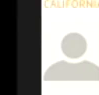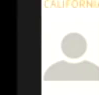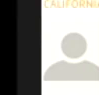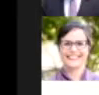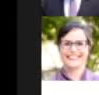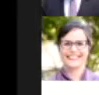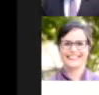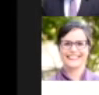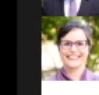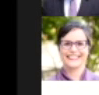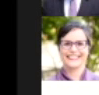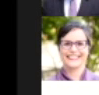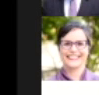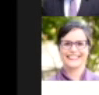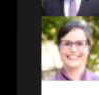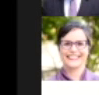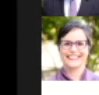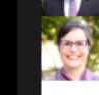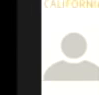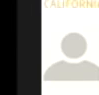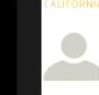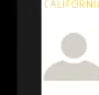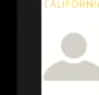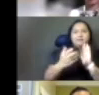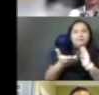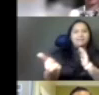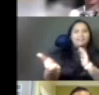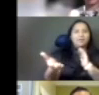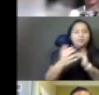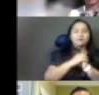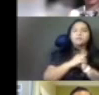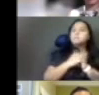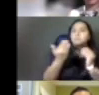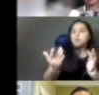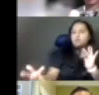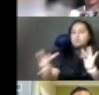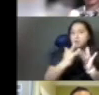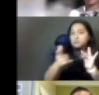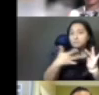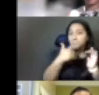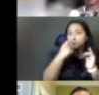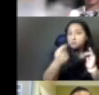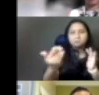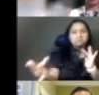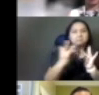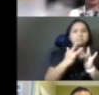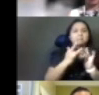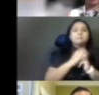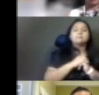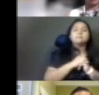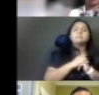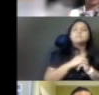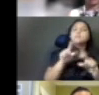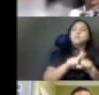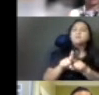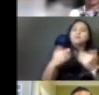my information is right here. So contact, or here, contact me. And we're also running ad campaigns that are C3 compliant, of